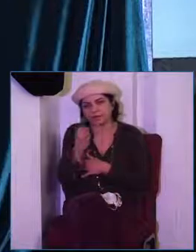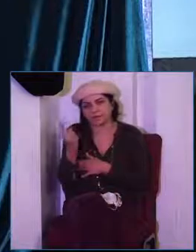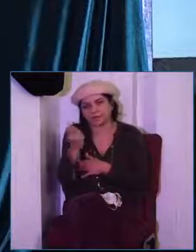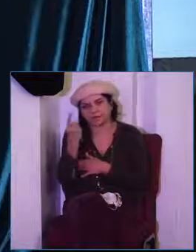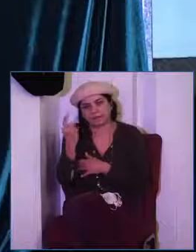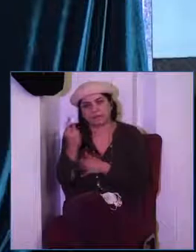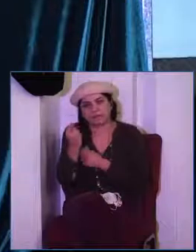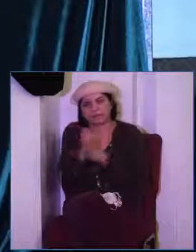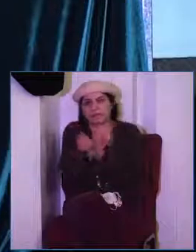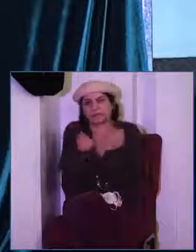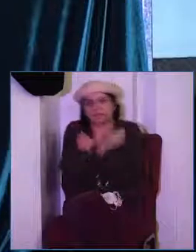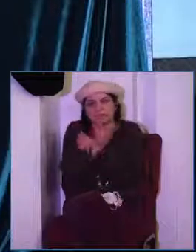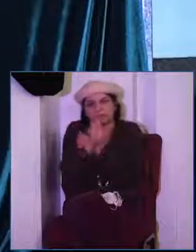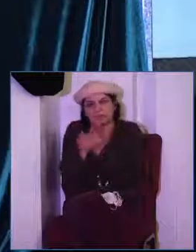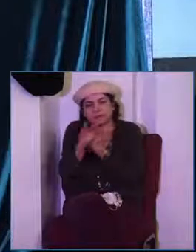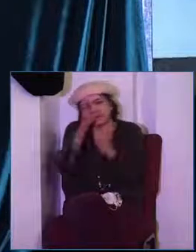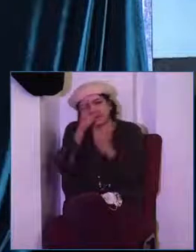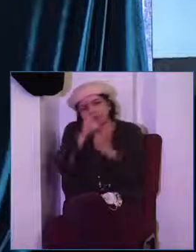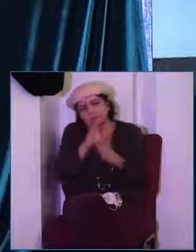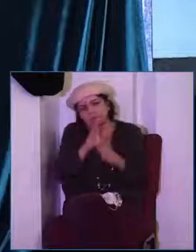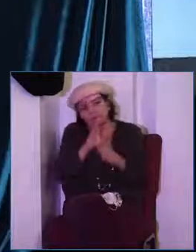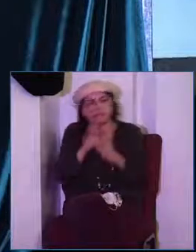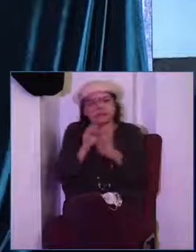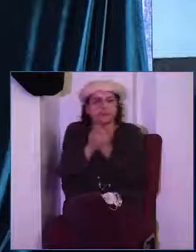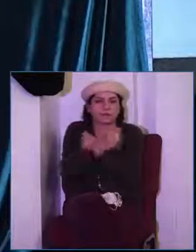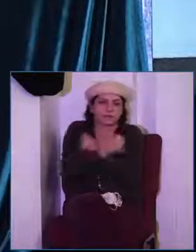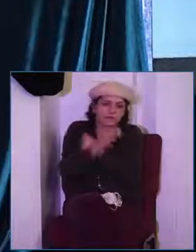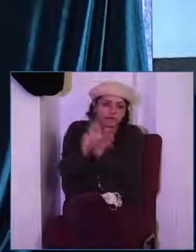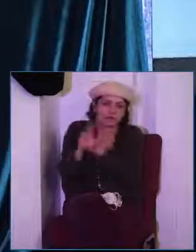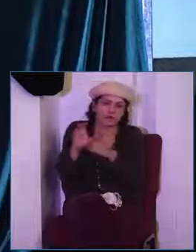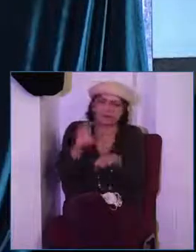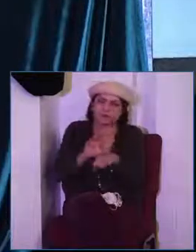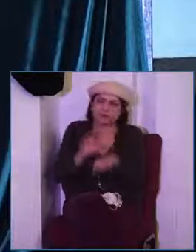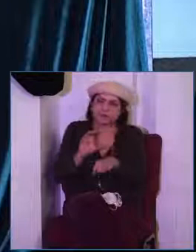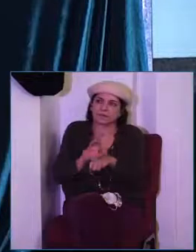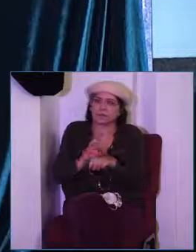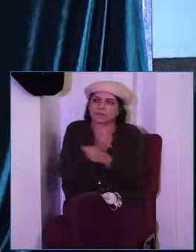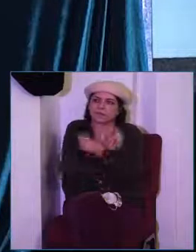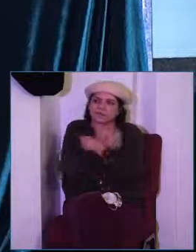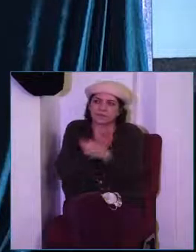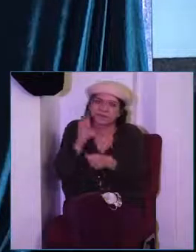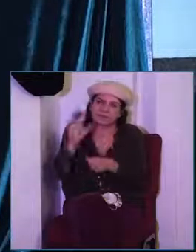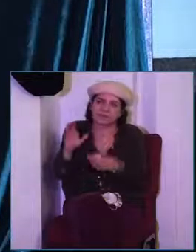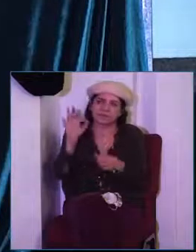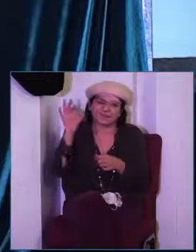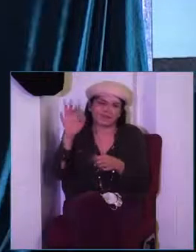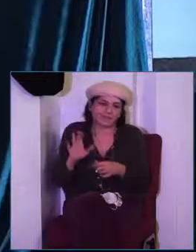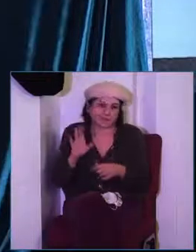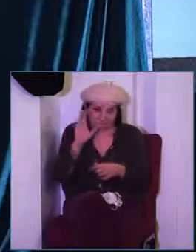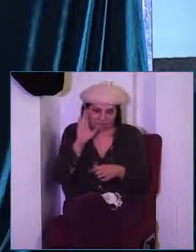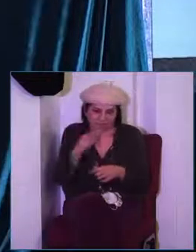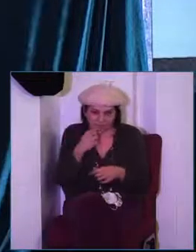someone that loved his God and loved his church and loved his pastors, I'm going to tell you that.